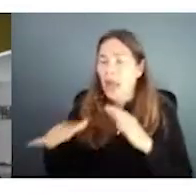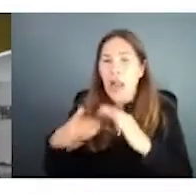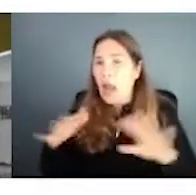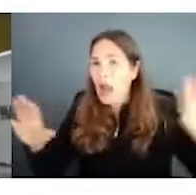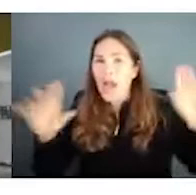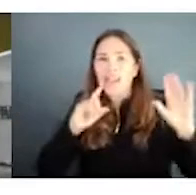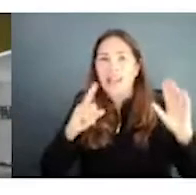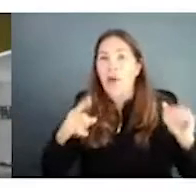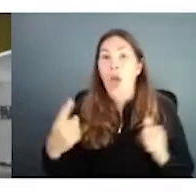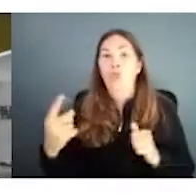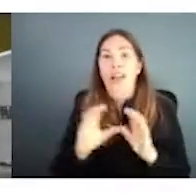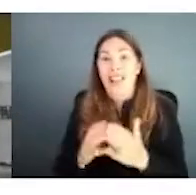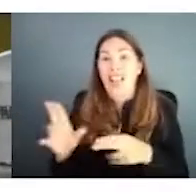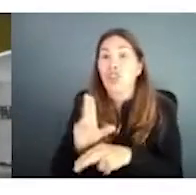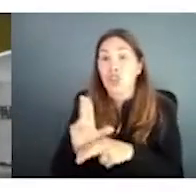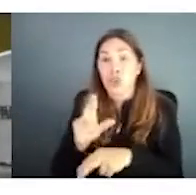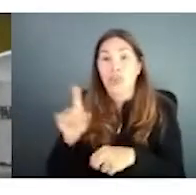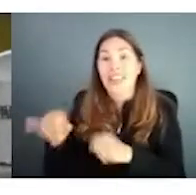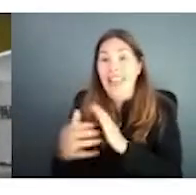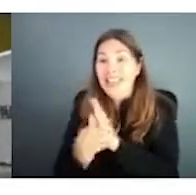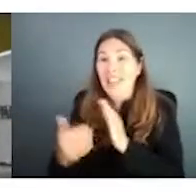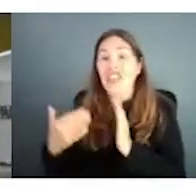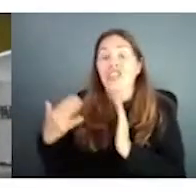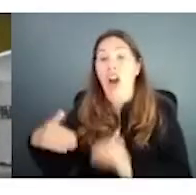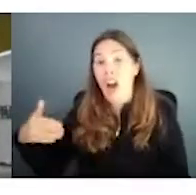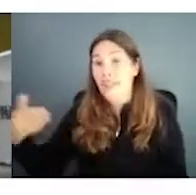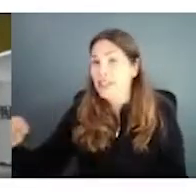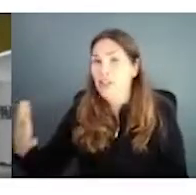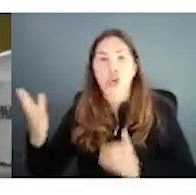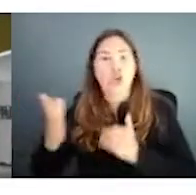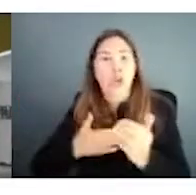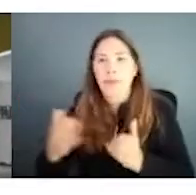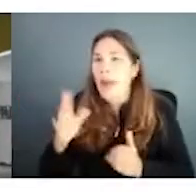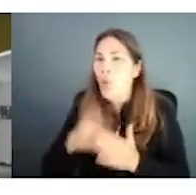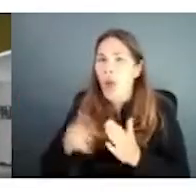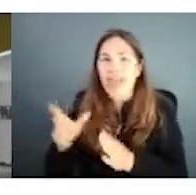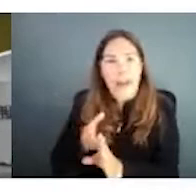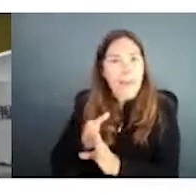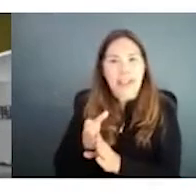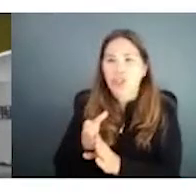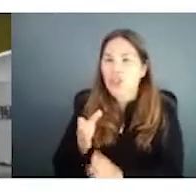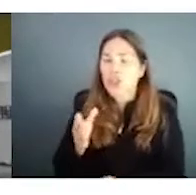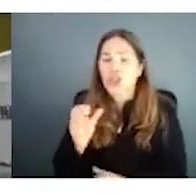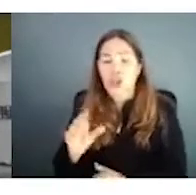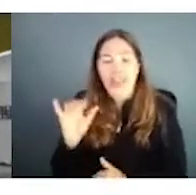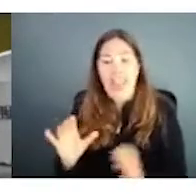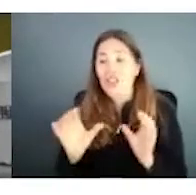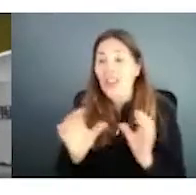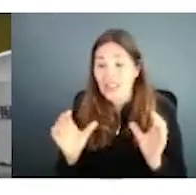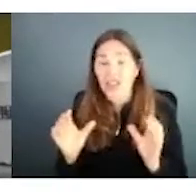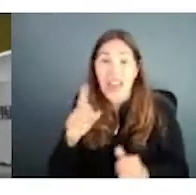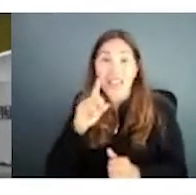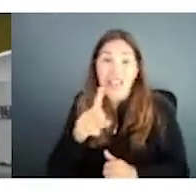one of the classes that they use the skills regularly in, regardless of what their major is. So that credential, I think,